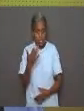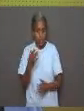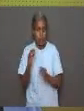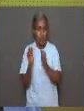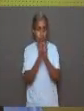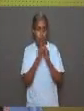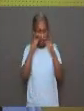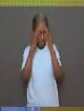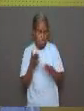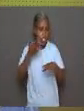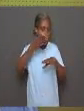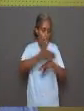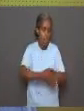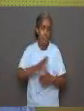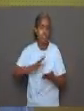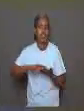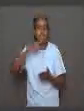teacher after the lesson.